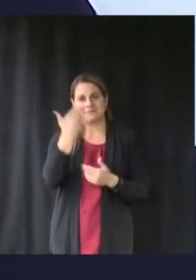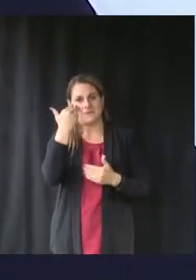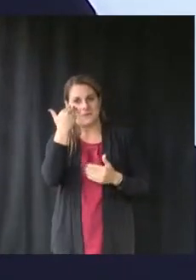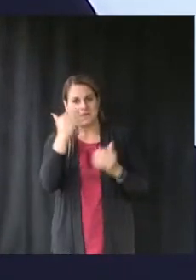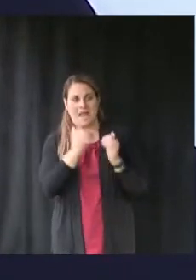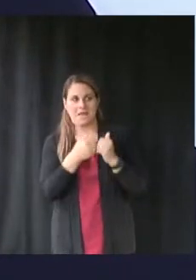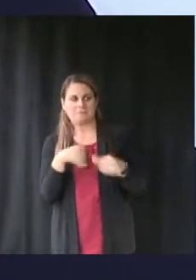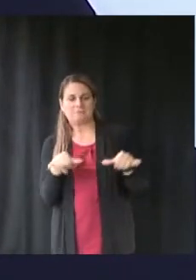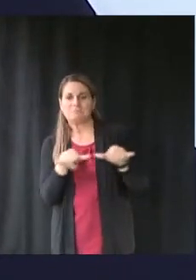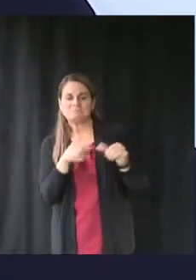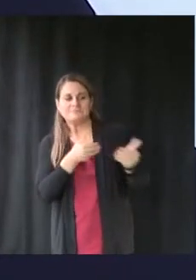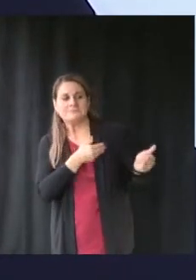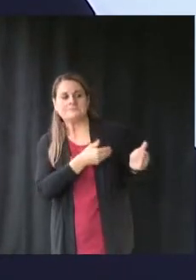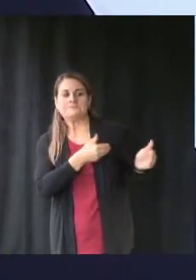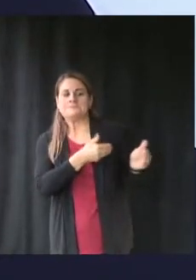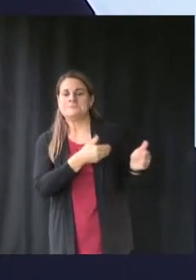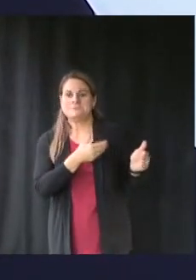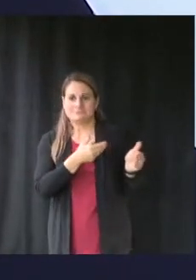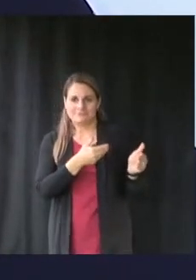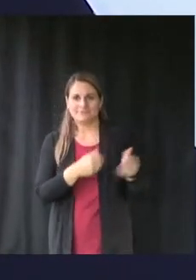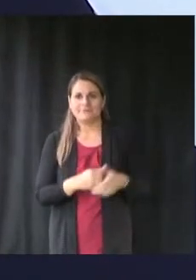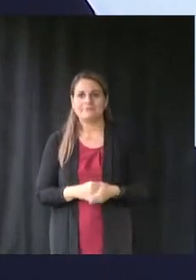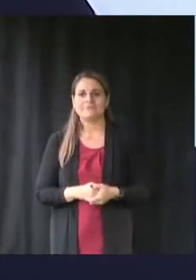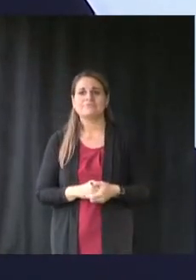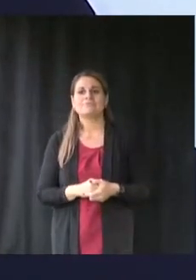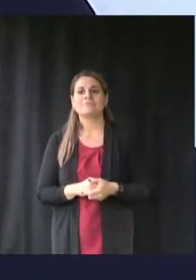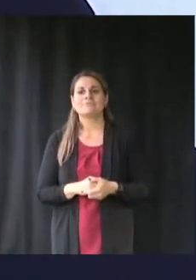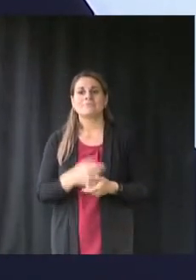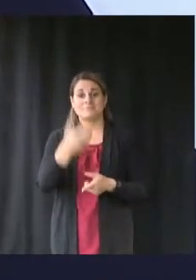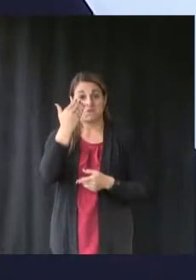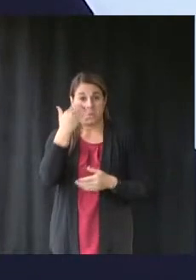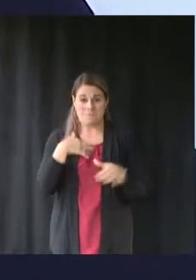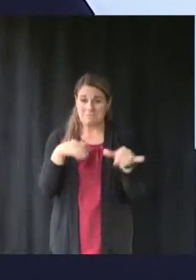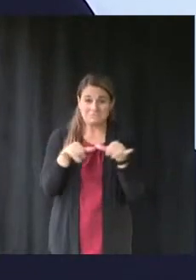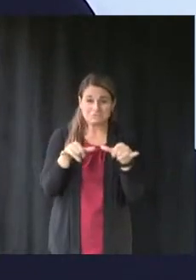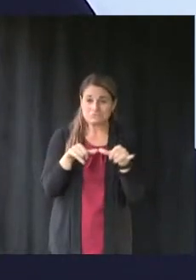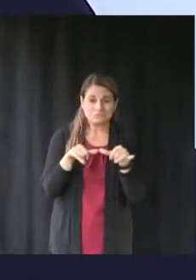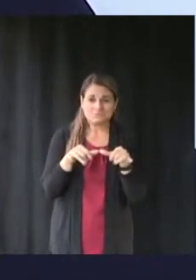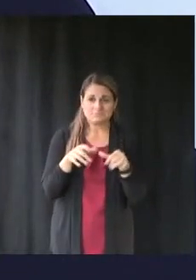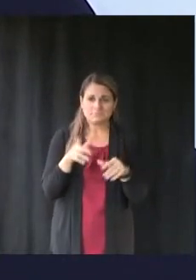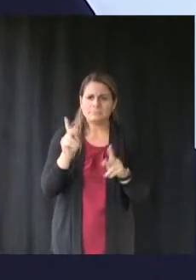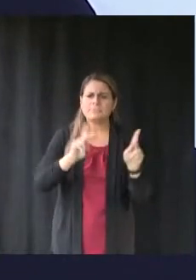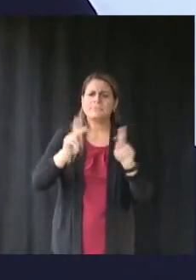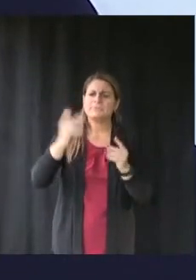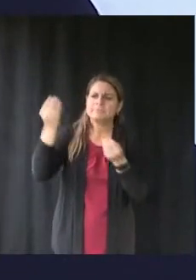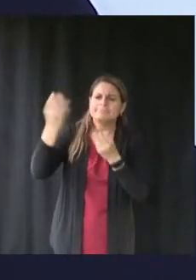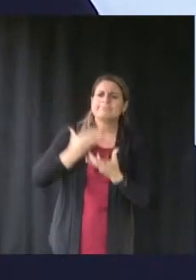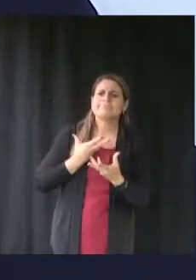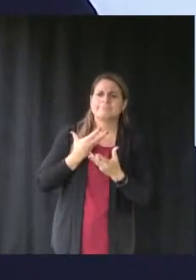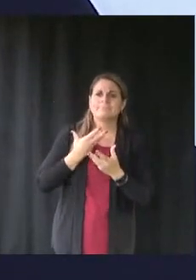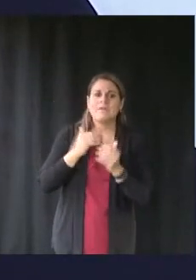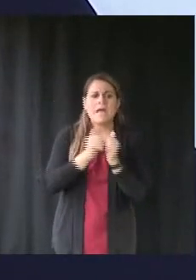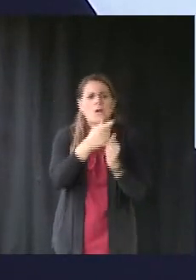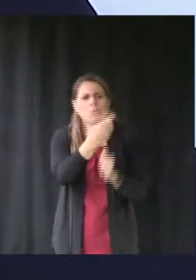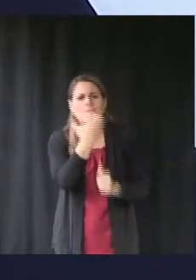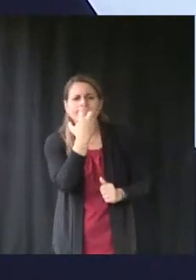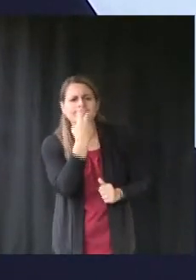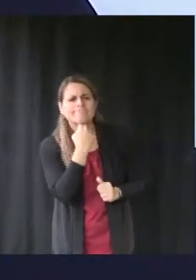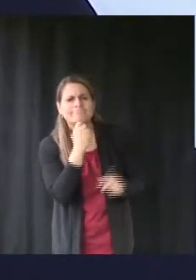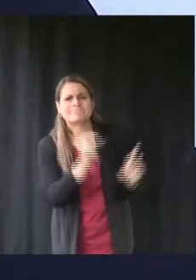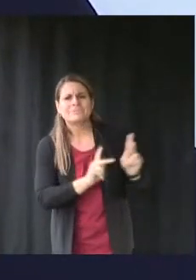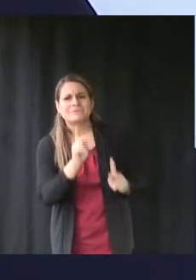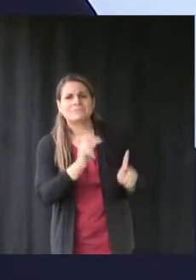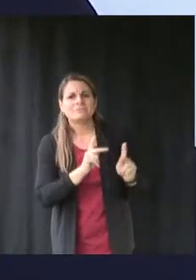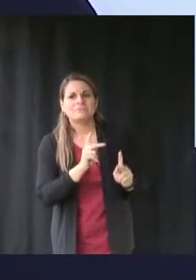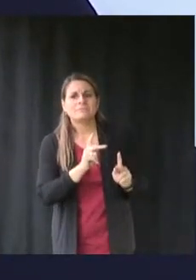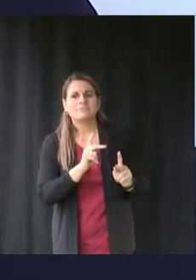Ambassador Kennedy? You know what my measure is? People who tell me they care about people and then disrespect a waitress or a